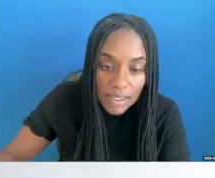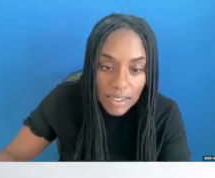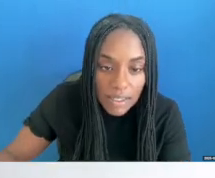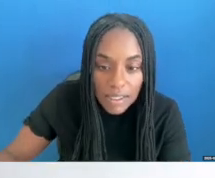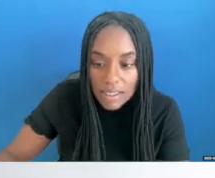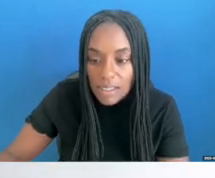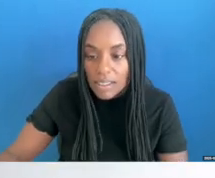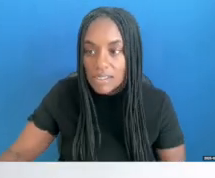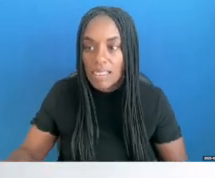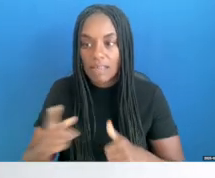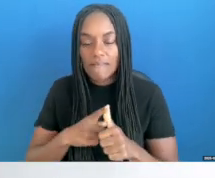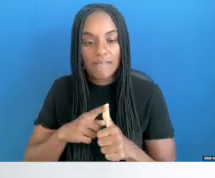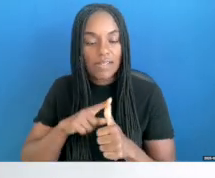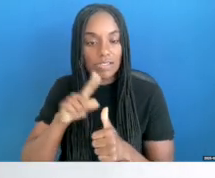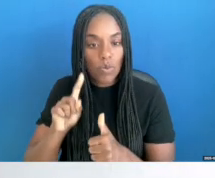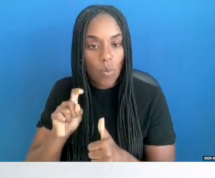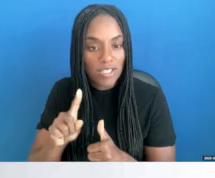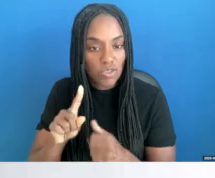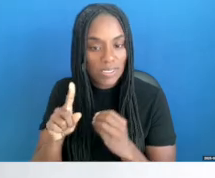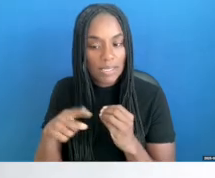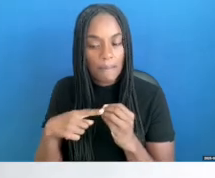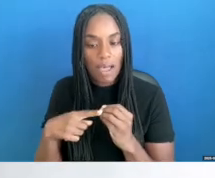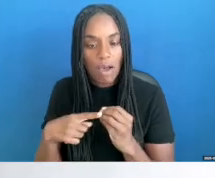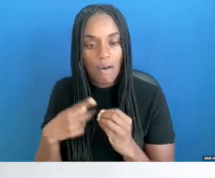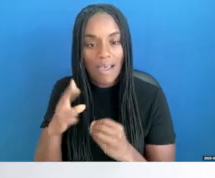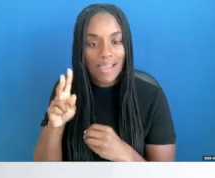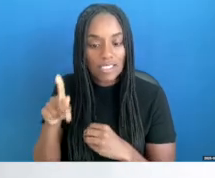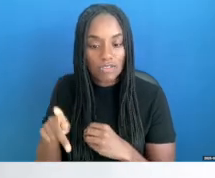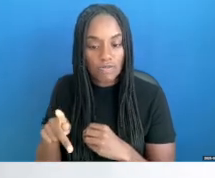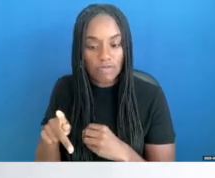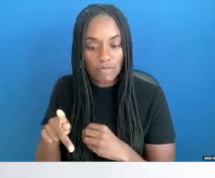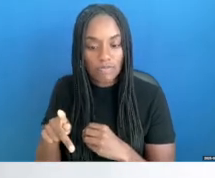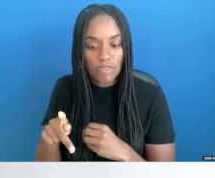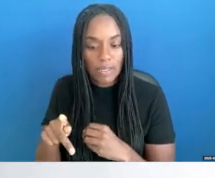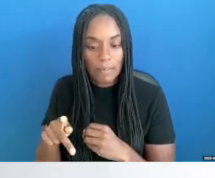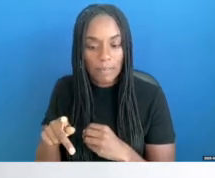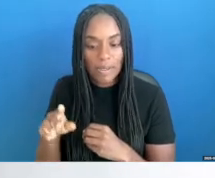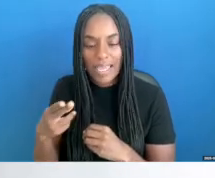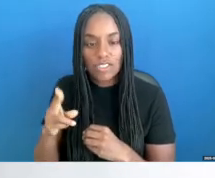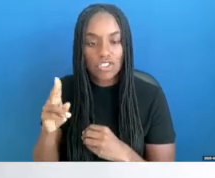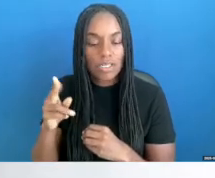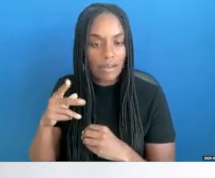The first question was about HVIP funding plan amounts, and then